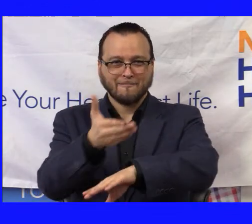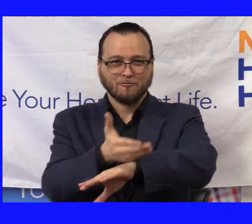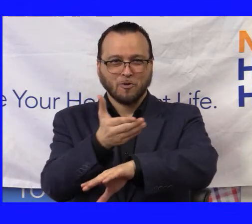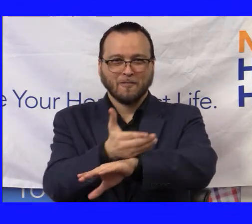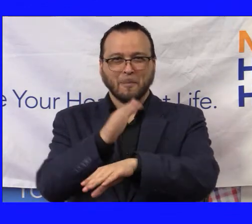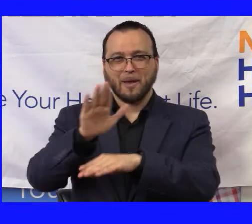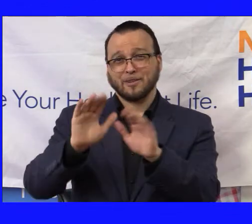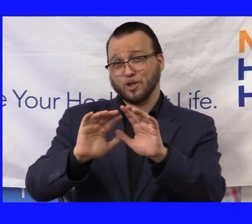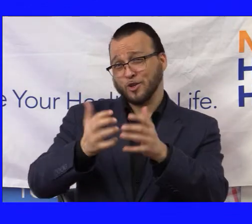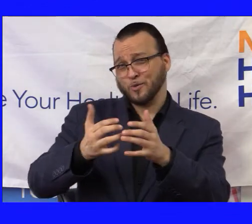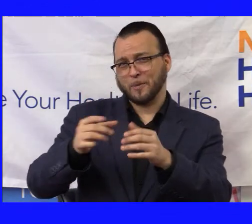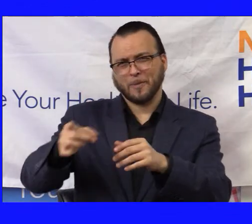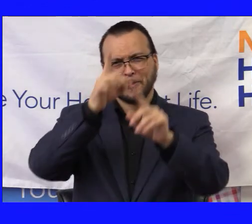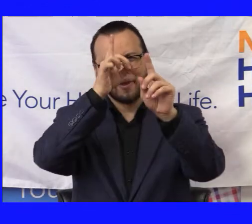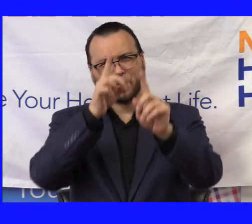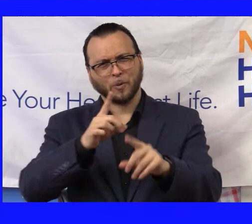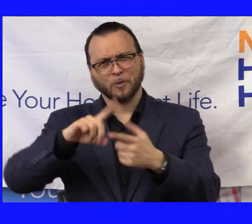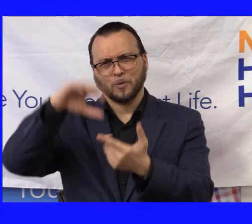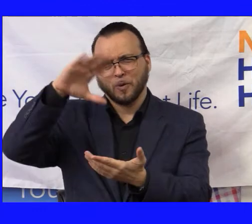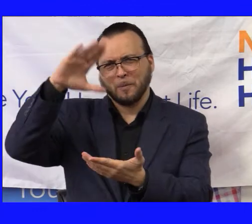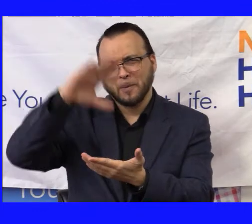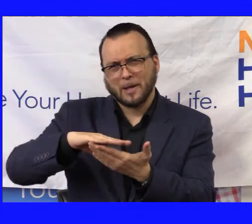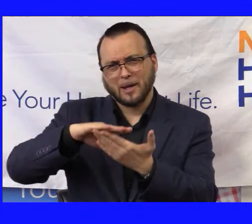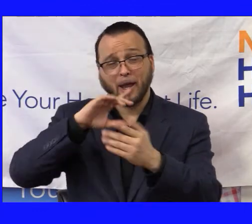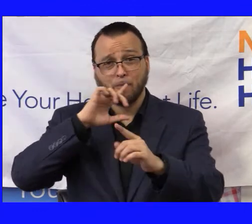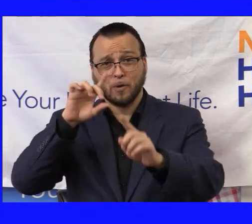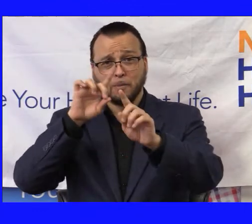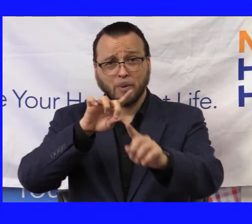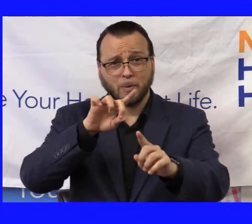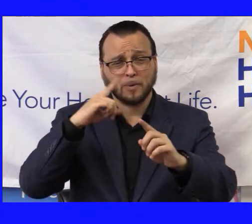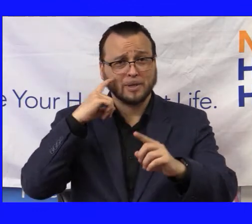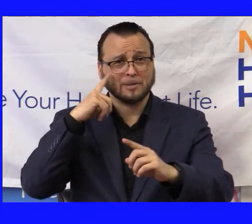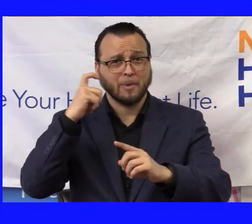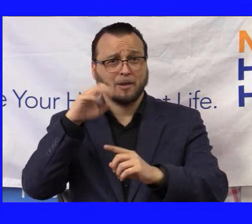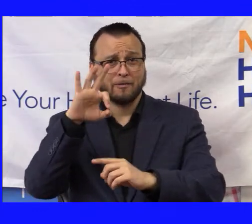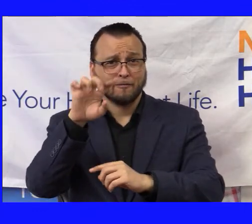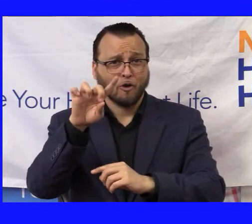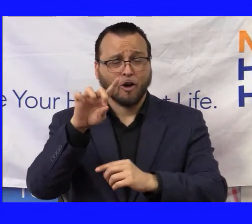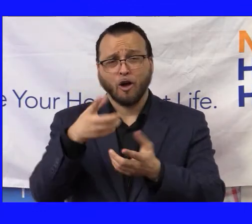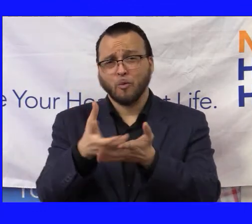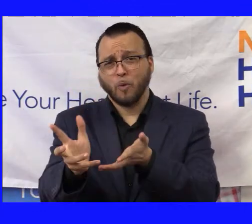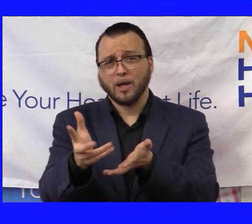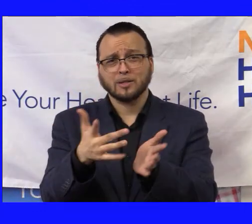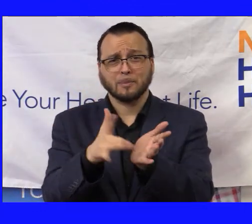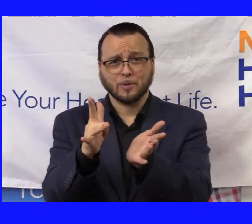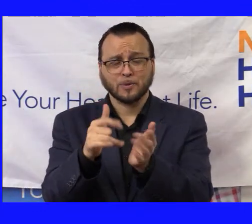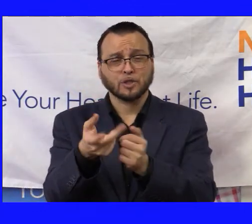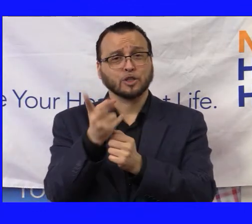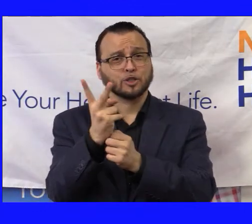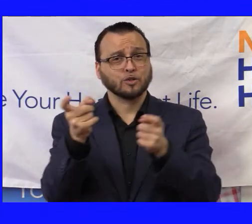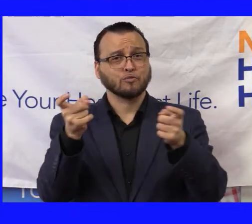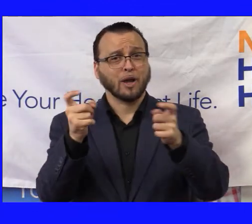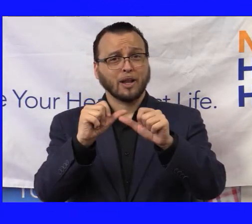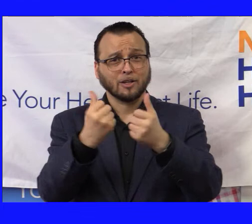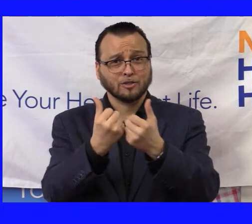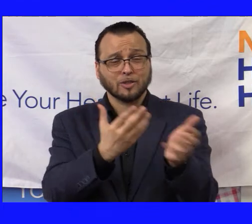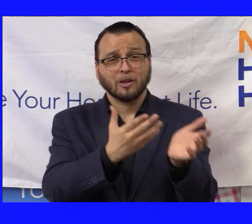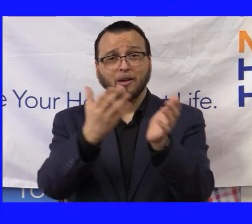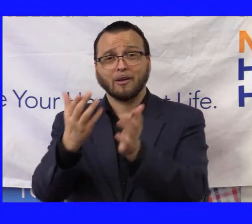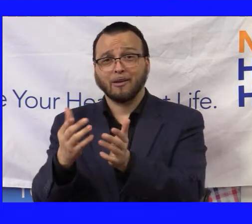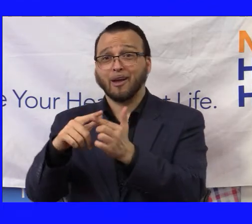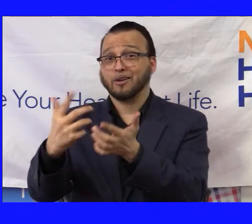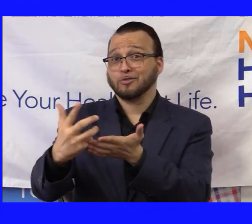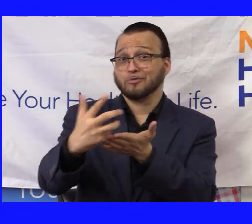unit. Its goals are to mitigate and report suspected fraud, waste, and abuse to regulatory agencies and recover funds for the